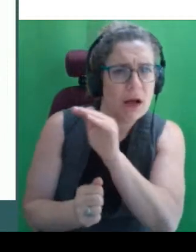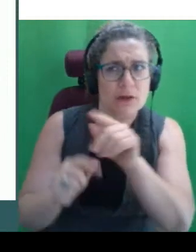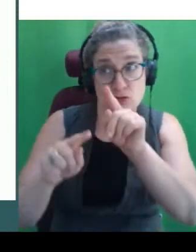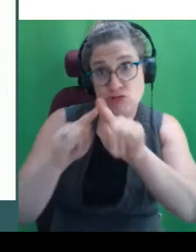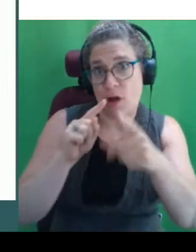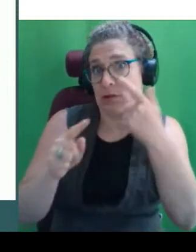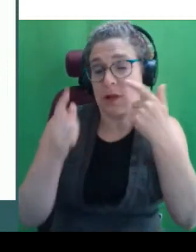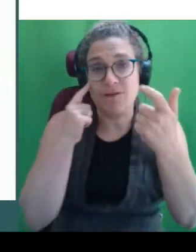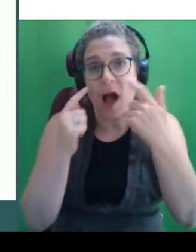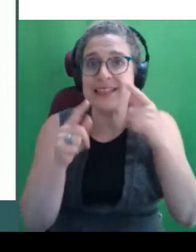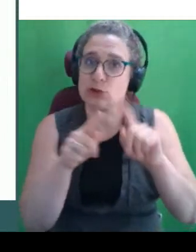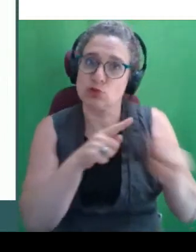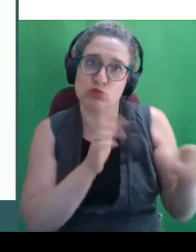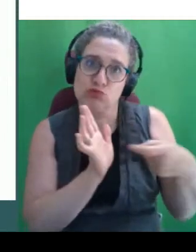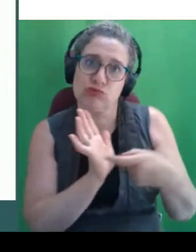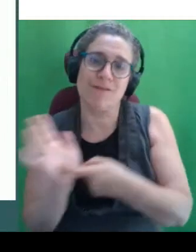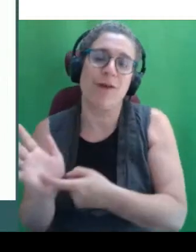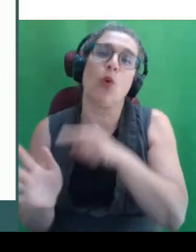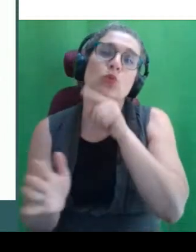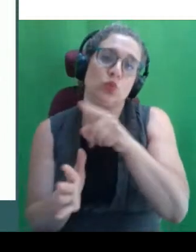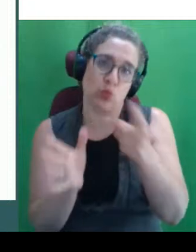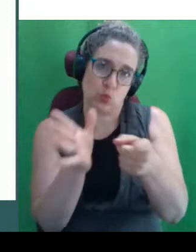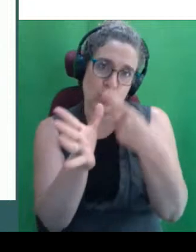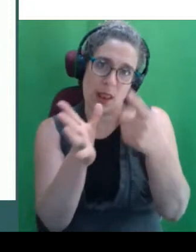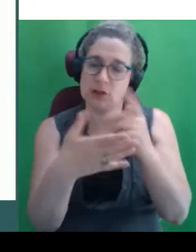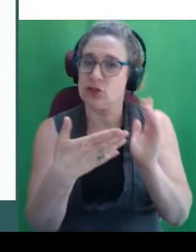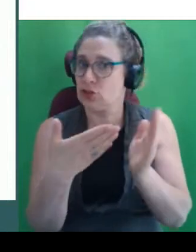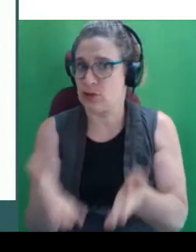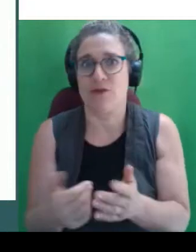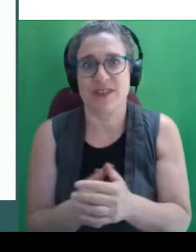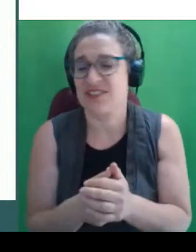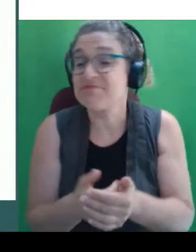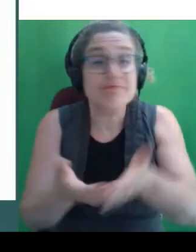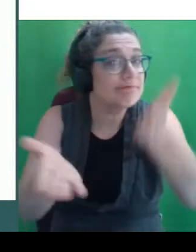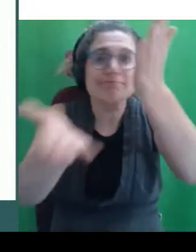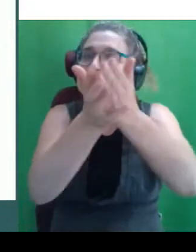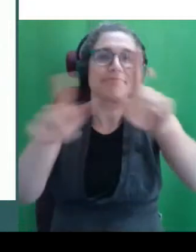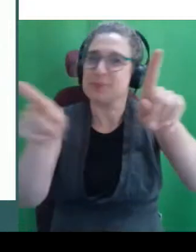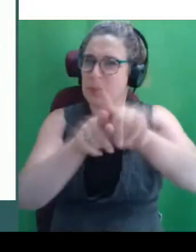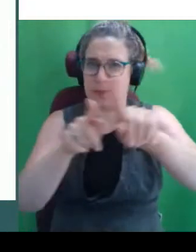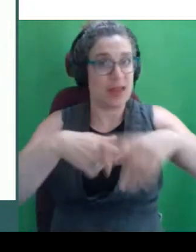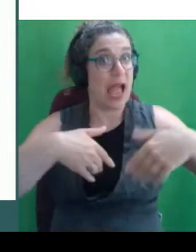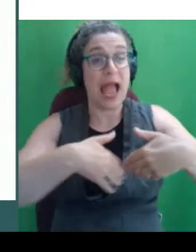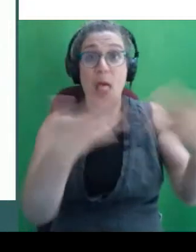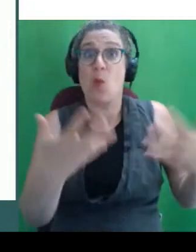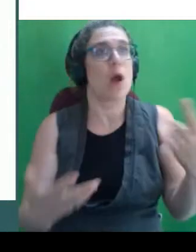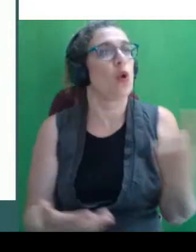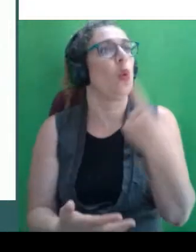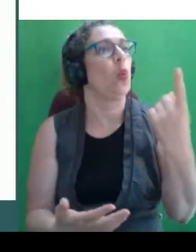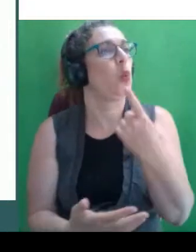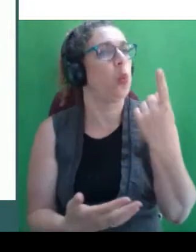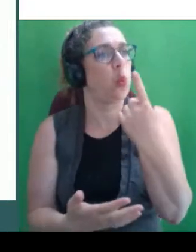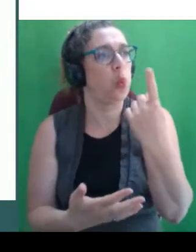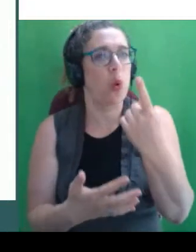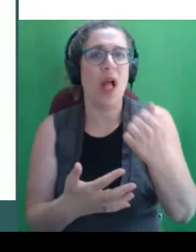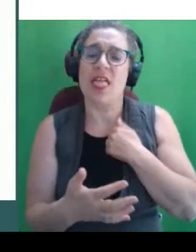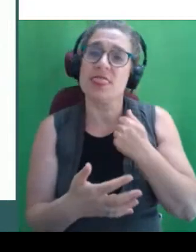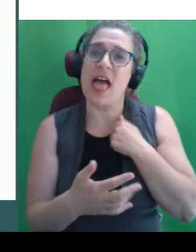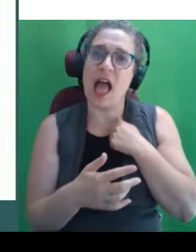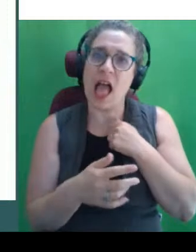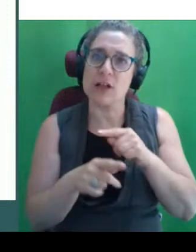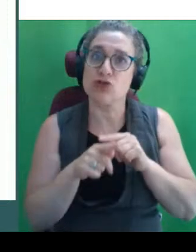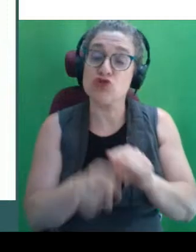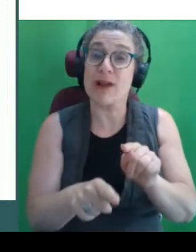referral to an allergy service, as is anyone whose triggers give them